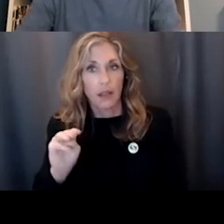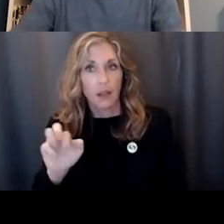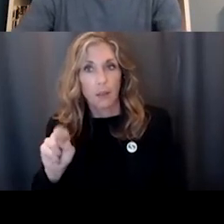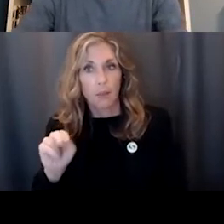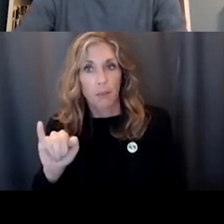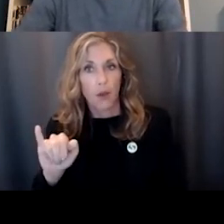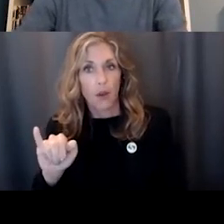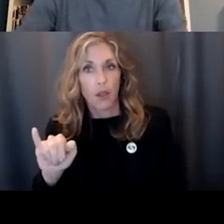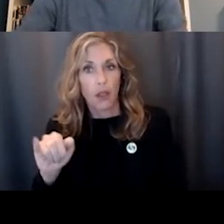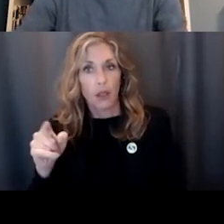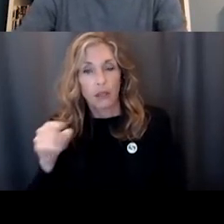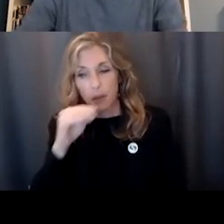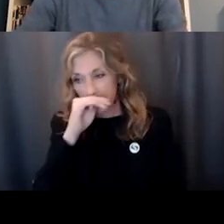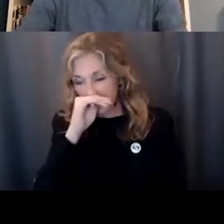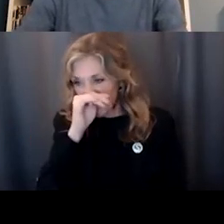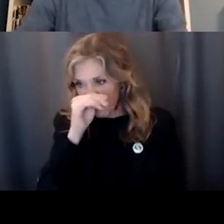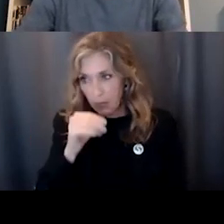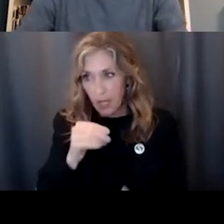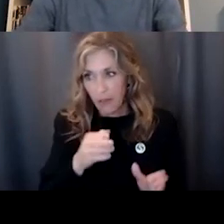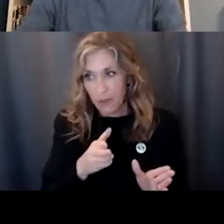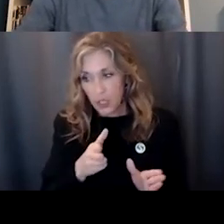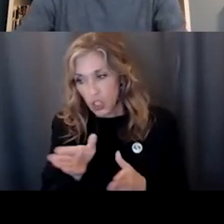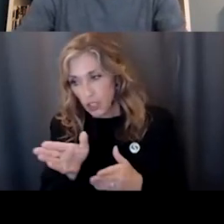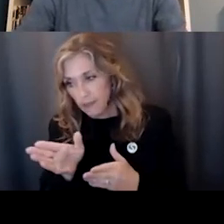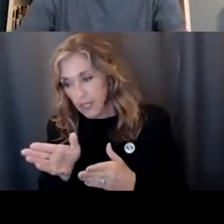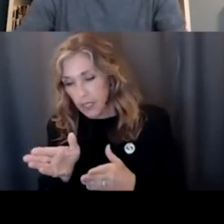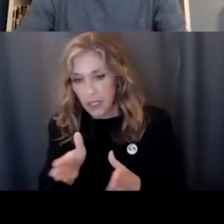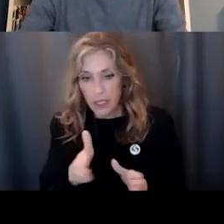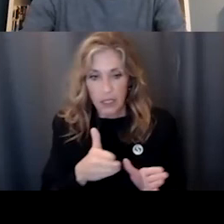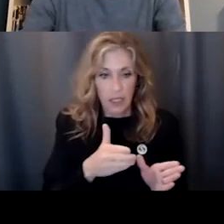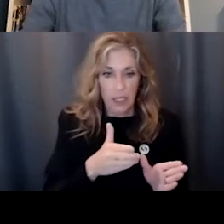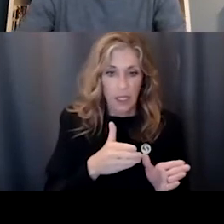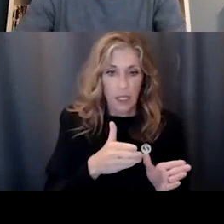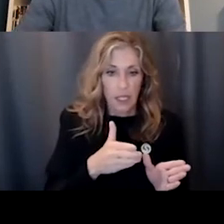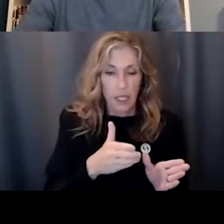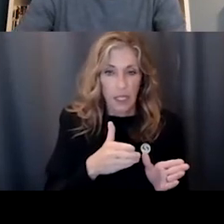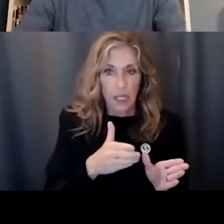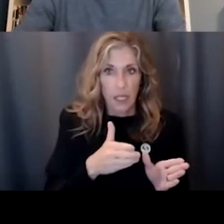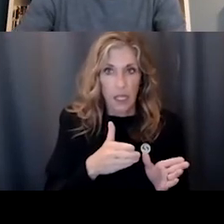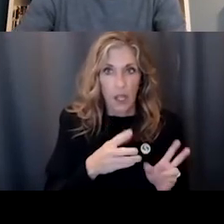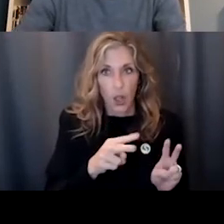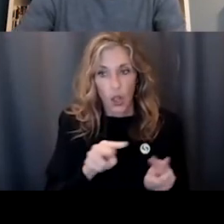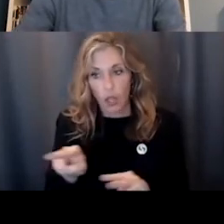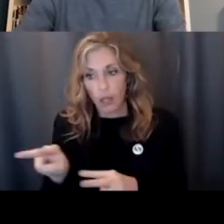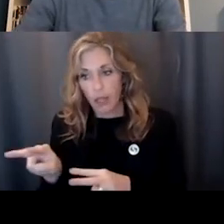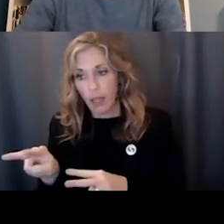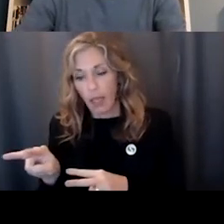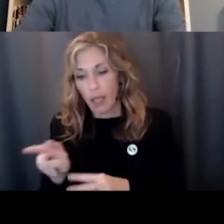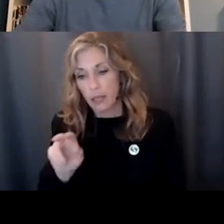I guess I've been shifting more and more into sort of looking at artography as an artist, teacher,